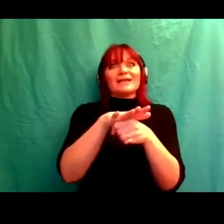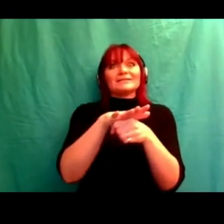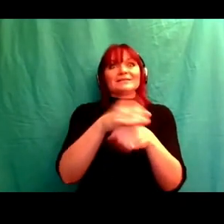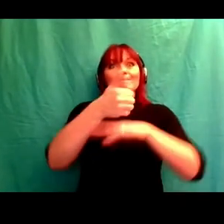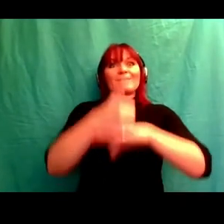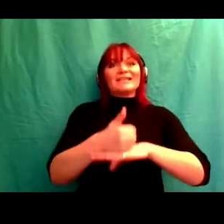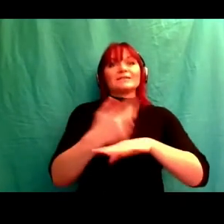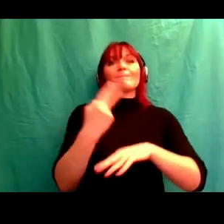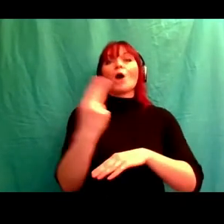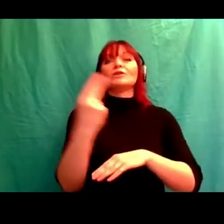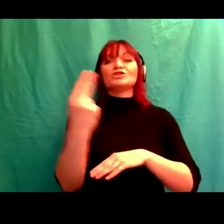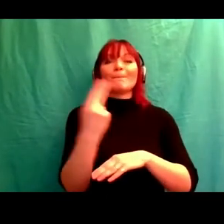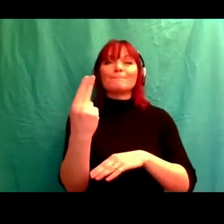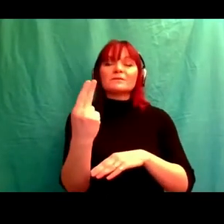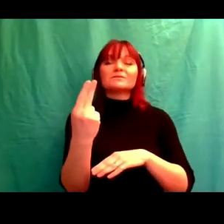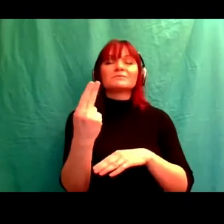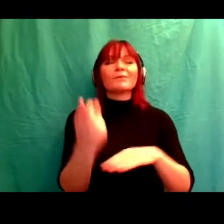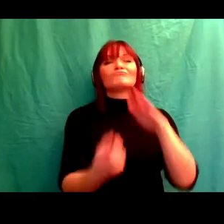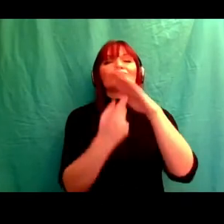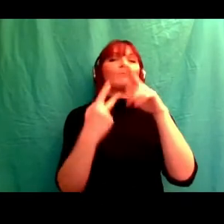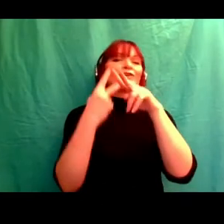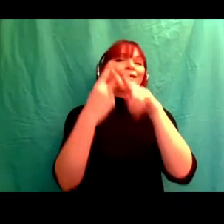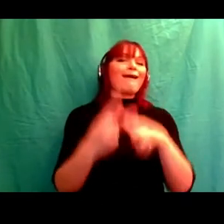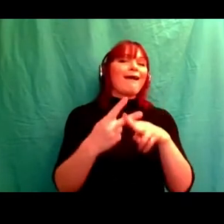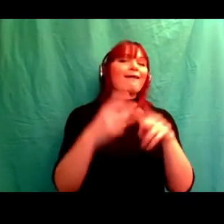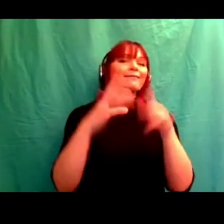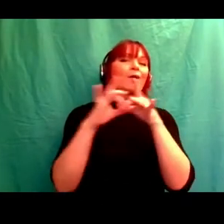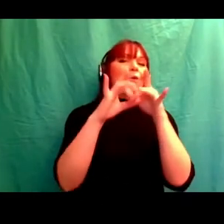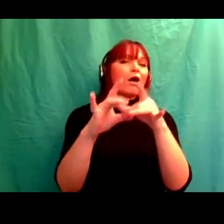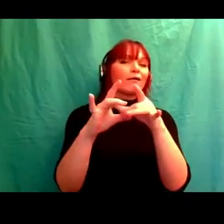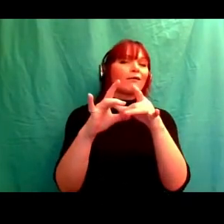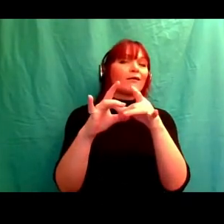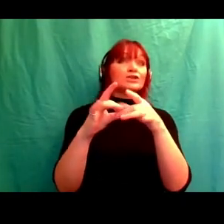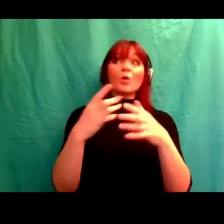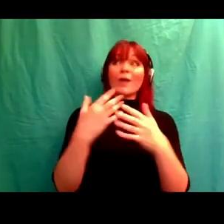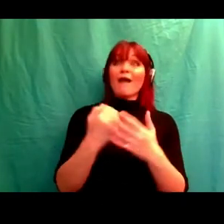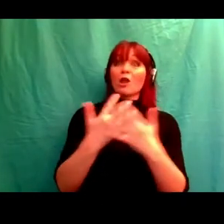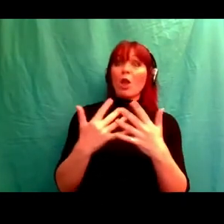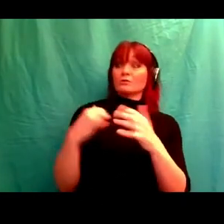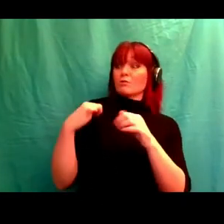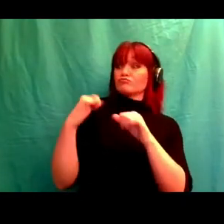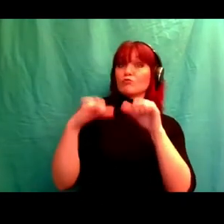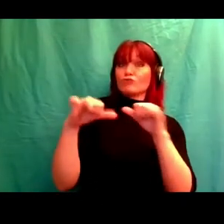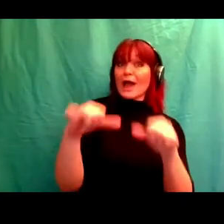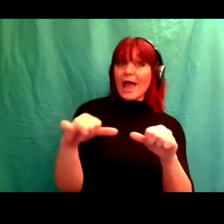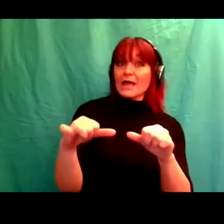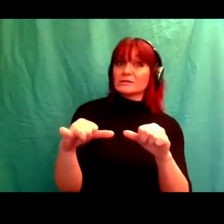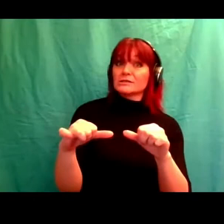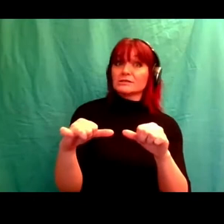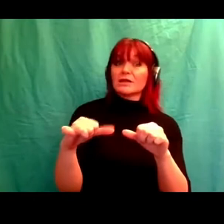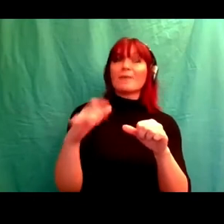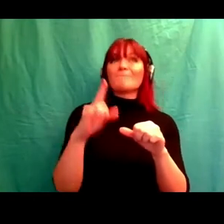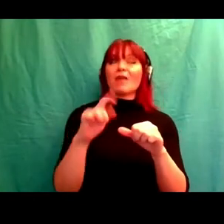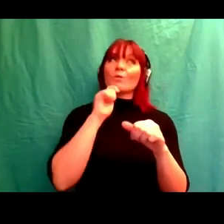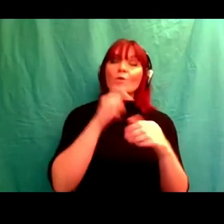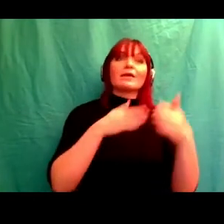care networks. So lots of progress to build on from COVID, but of course barriers will re-emerge around funding and different